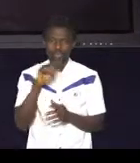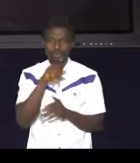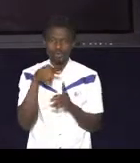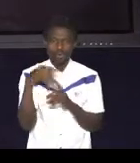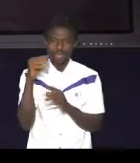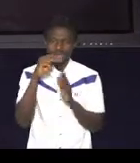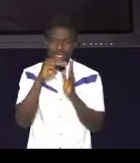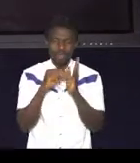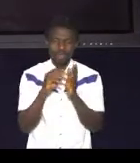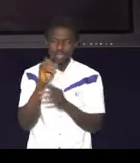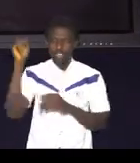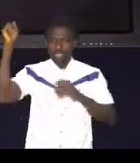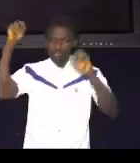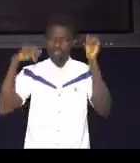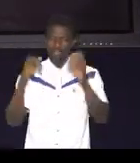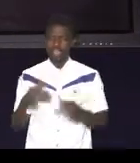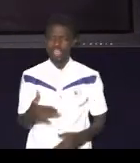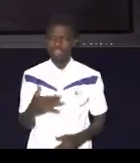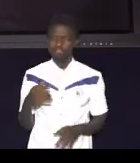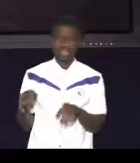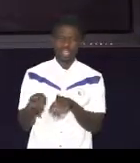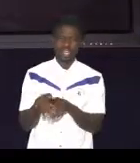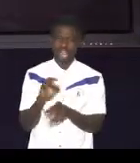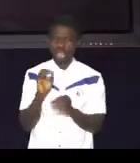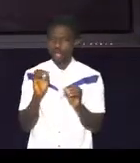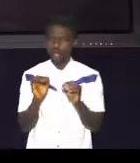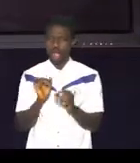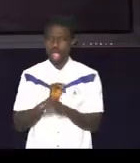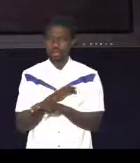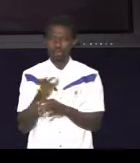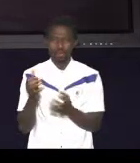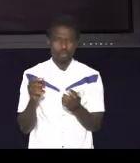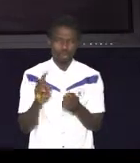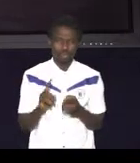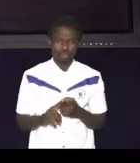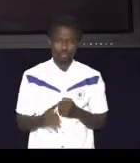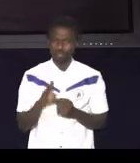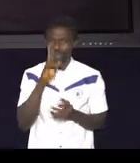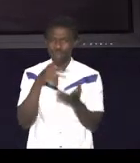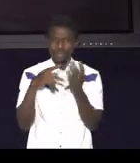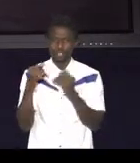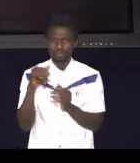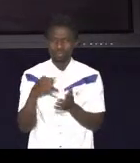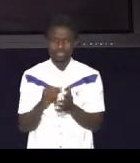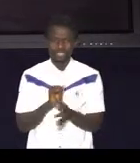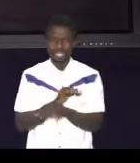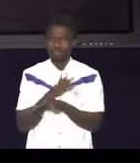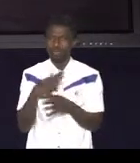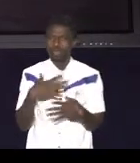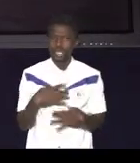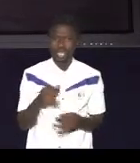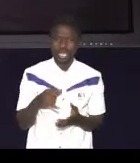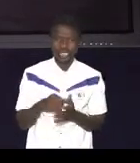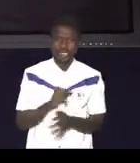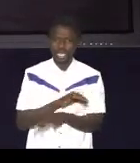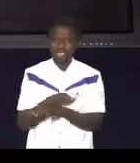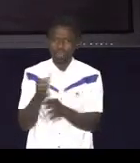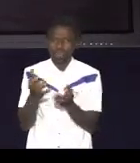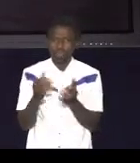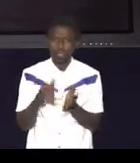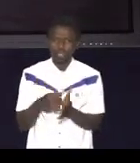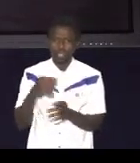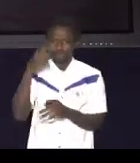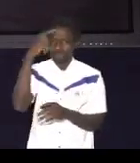sports, they feel like, oh, I don't want to participate in this, I don't like it, I don't want it because of